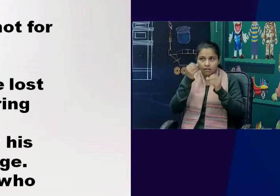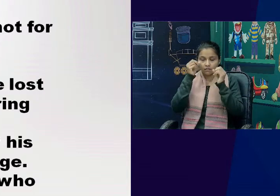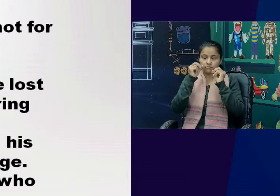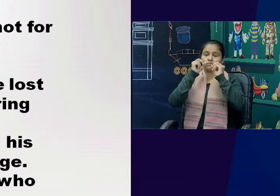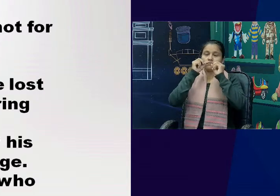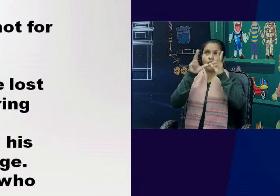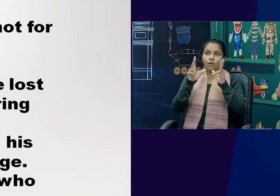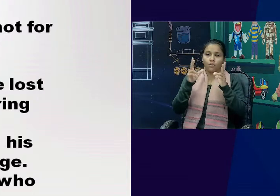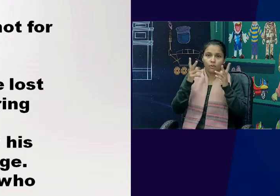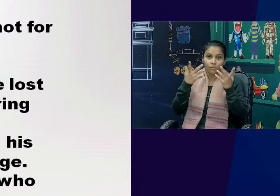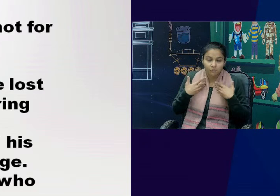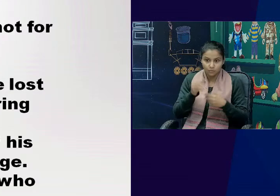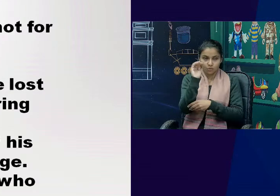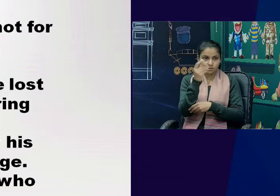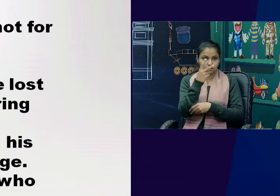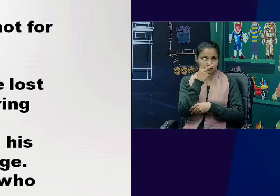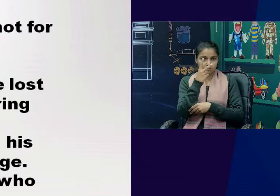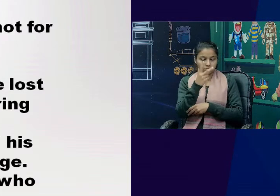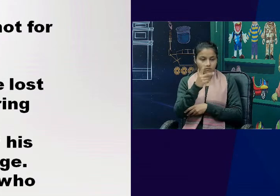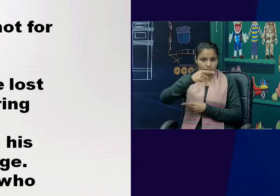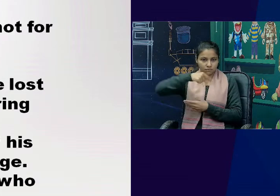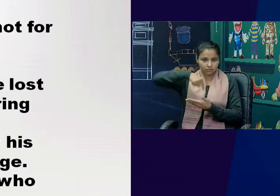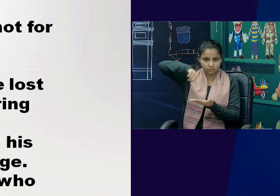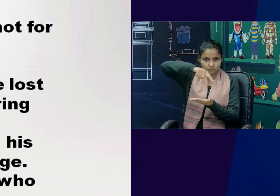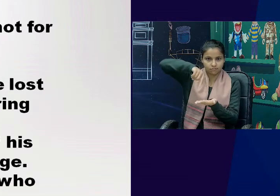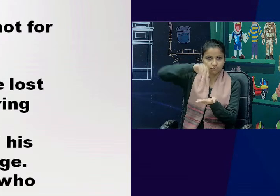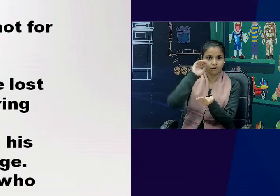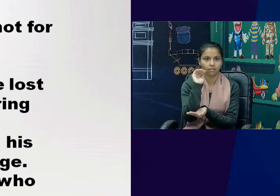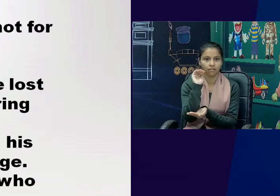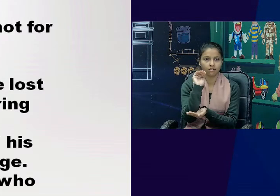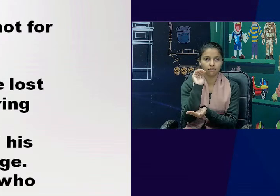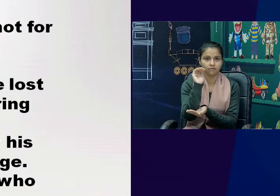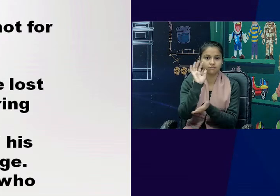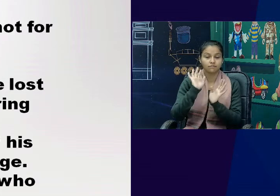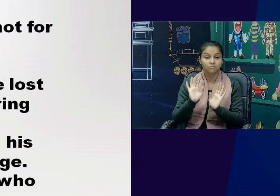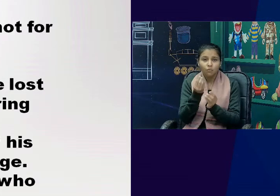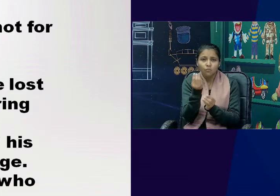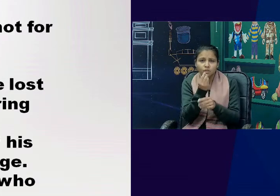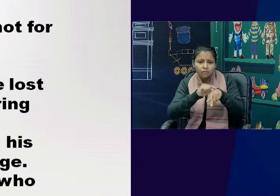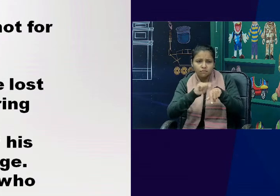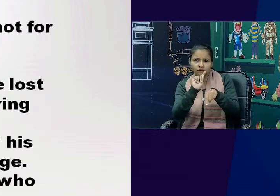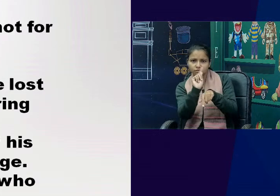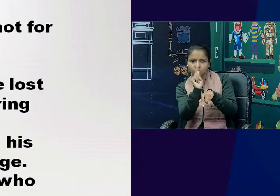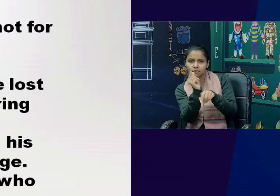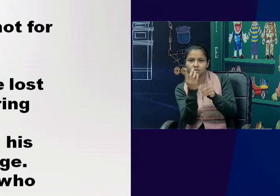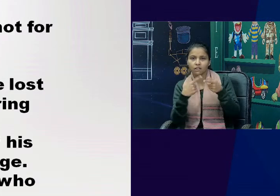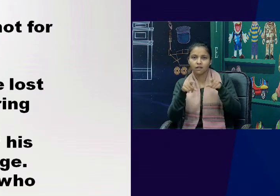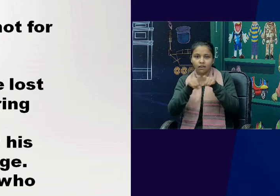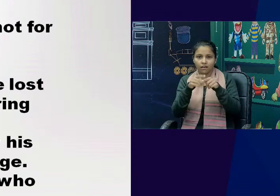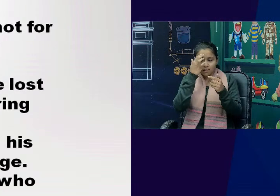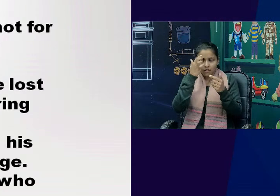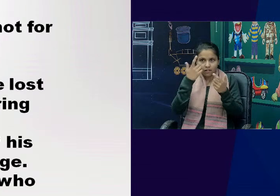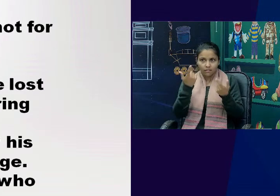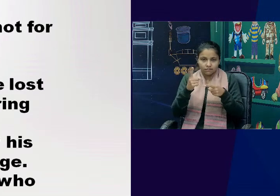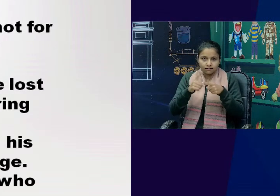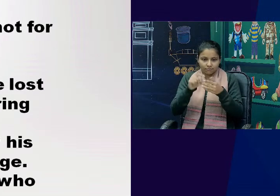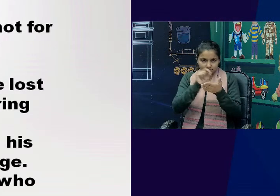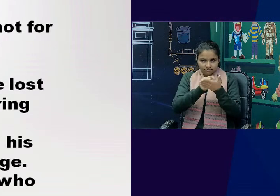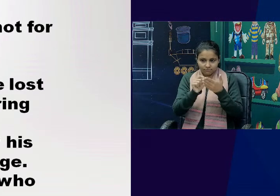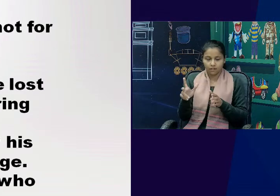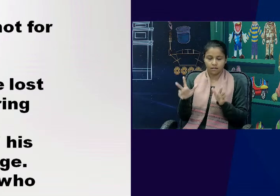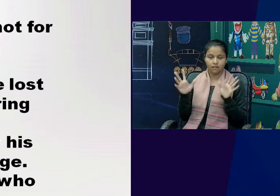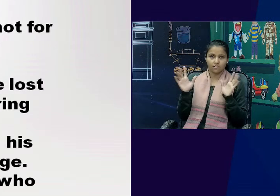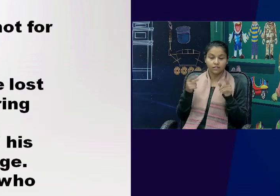he saw that the snake was crawling up, and within few seconds the snake crawled up to the writer's hand, and he was